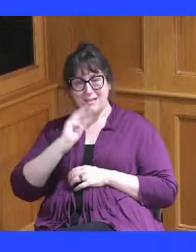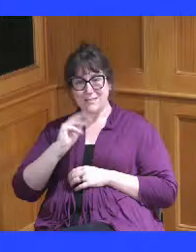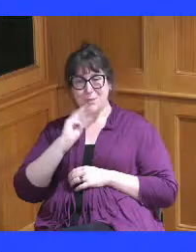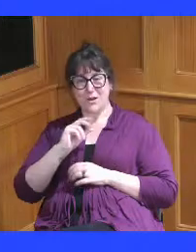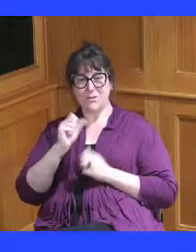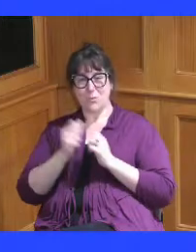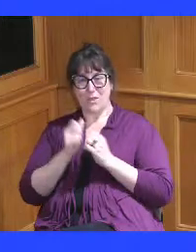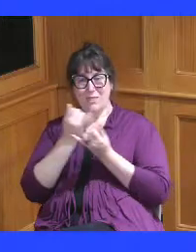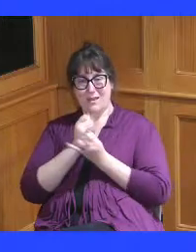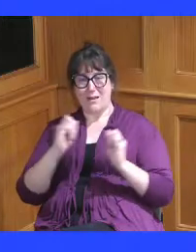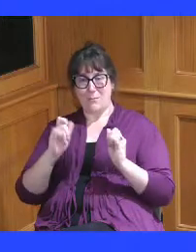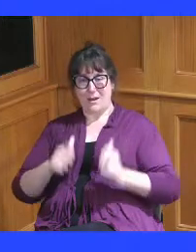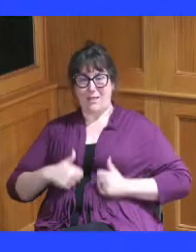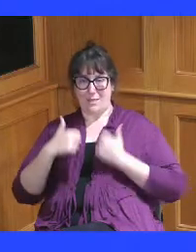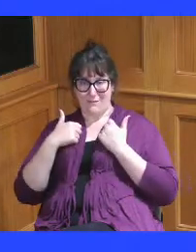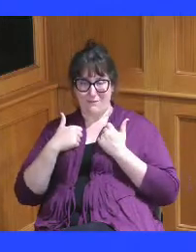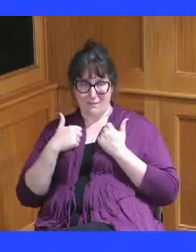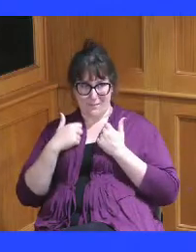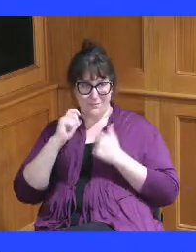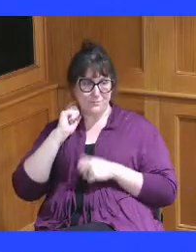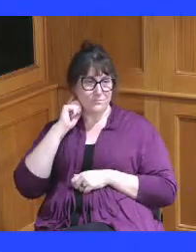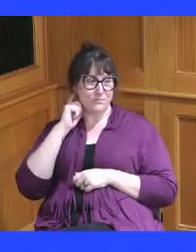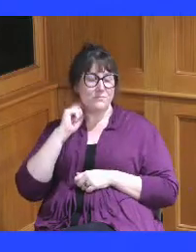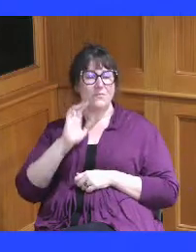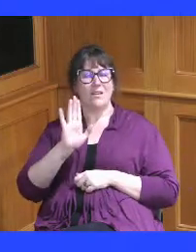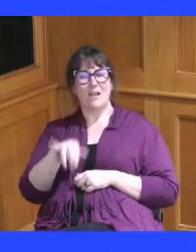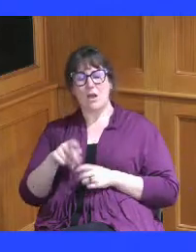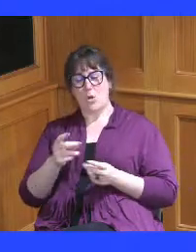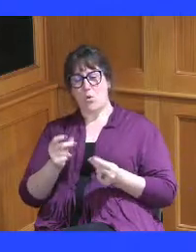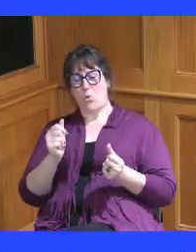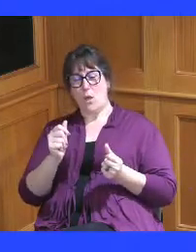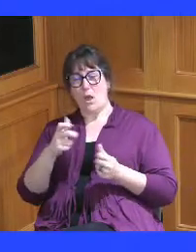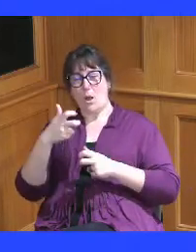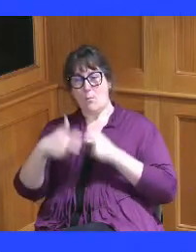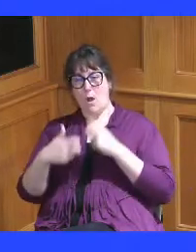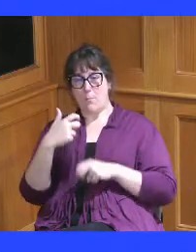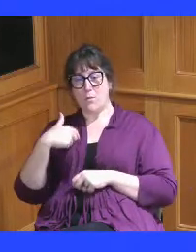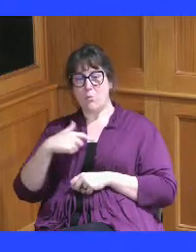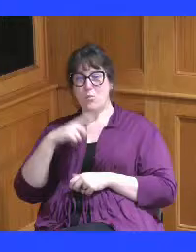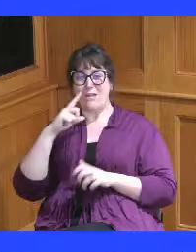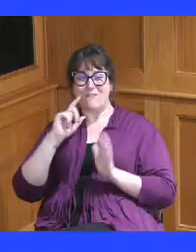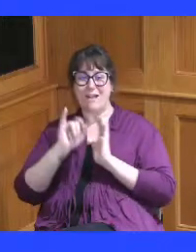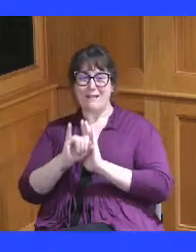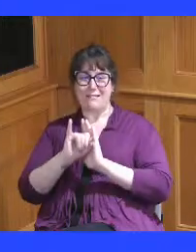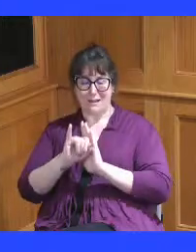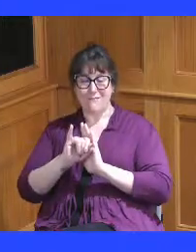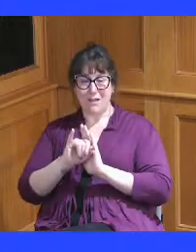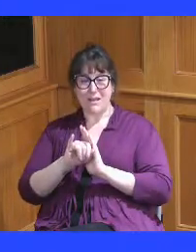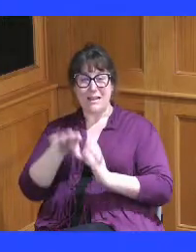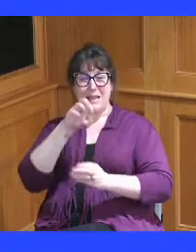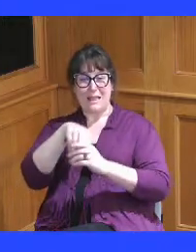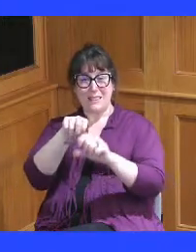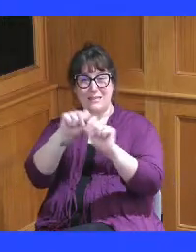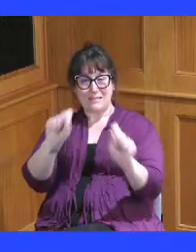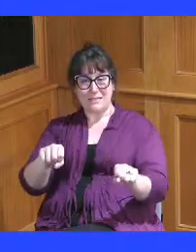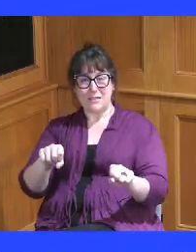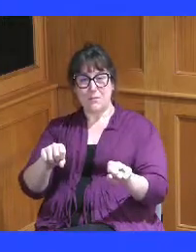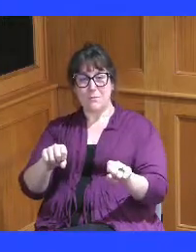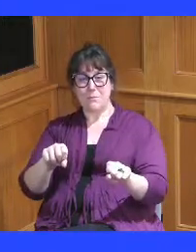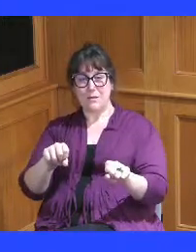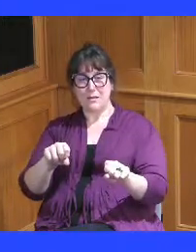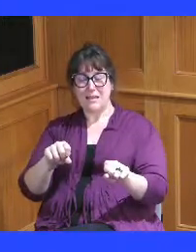living. So really quickly, one of the problems that we've been able to identify within the system is the lack